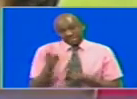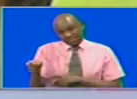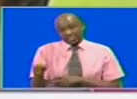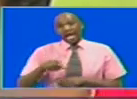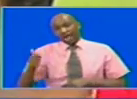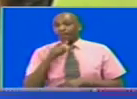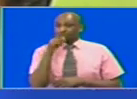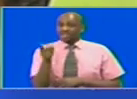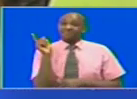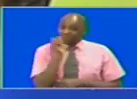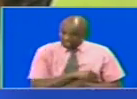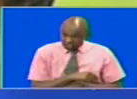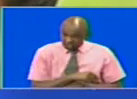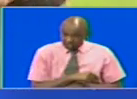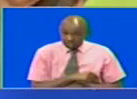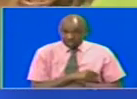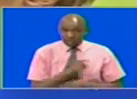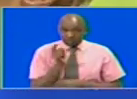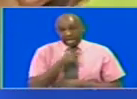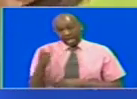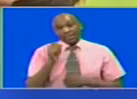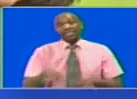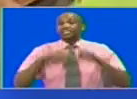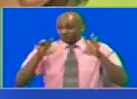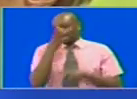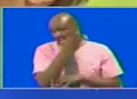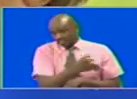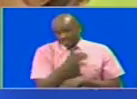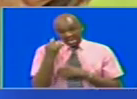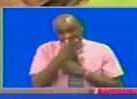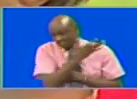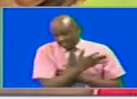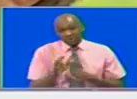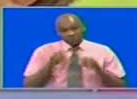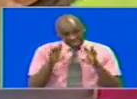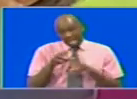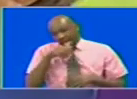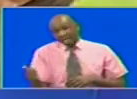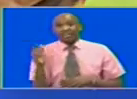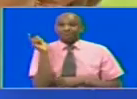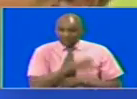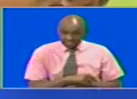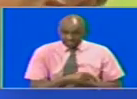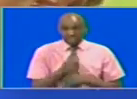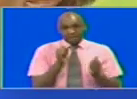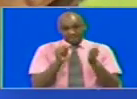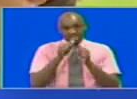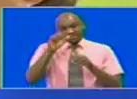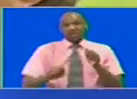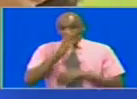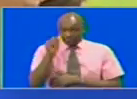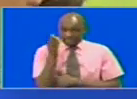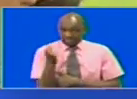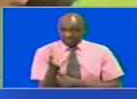boys have finished. One is in Australia, my firstborn, and the other one has just finished his piloting in South Africa.